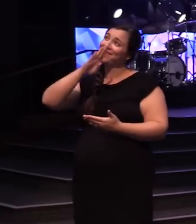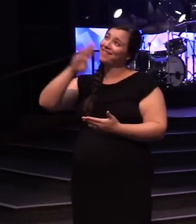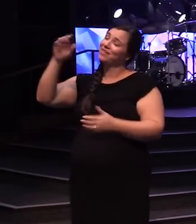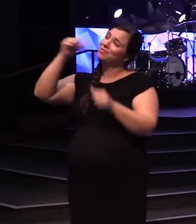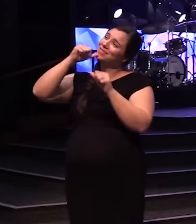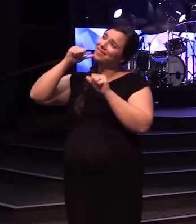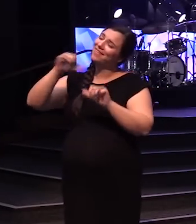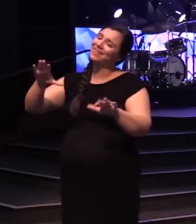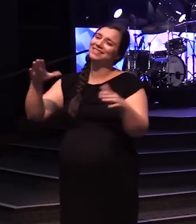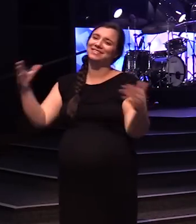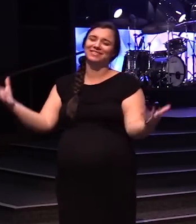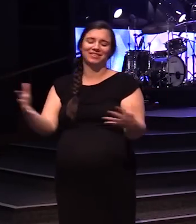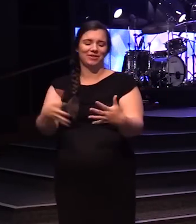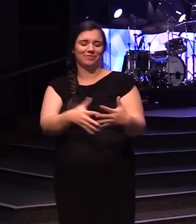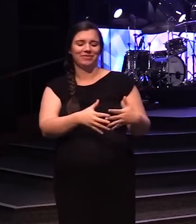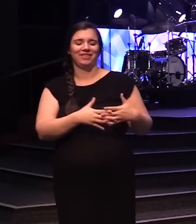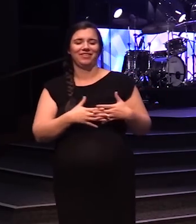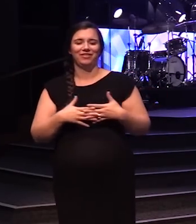God bless